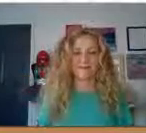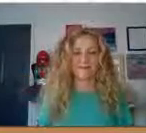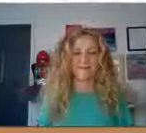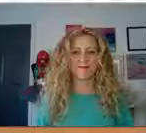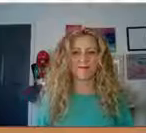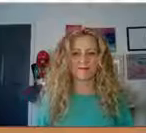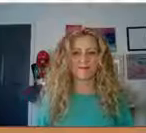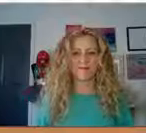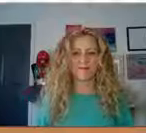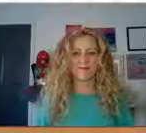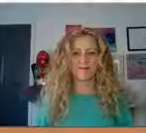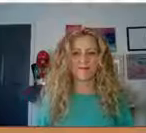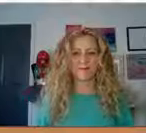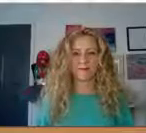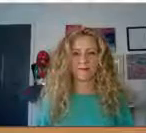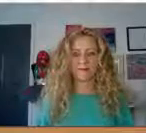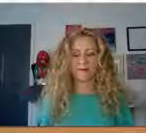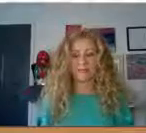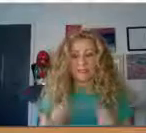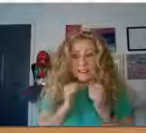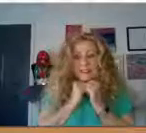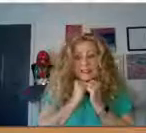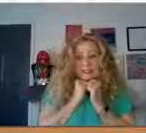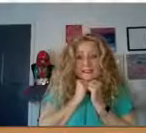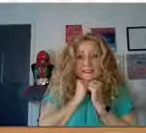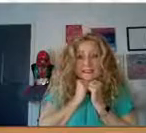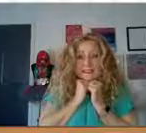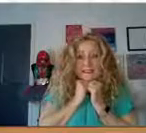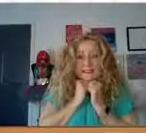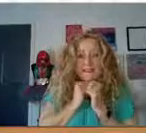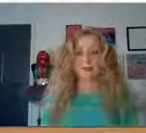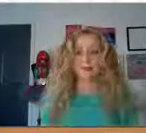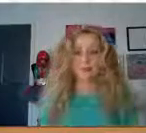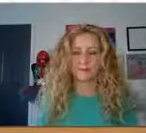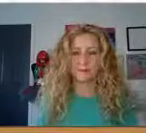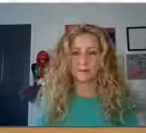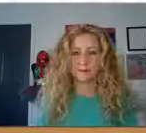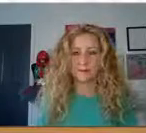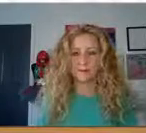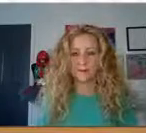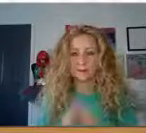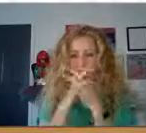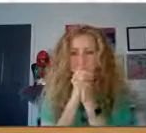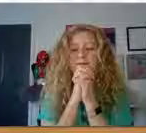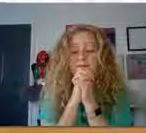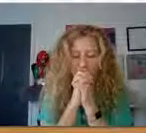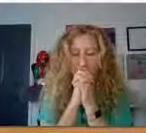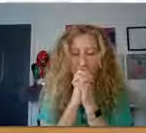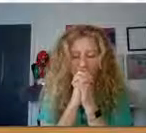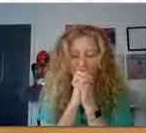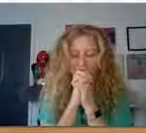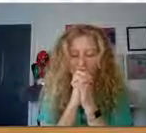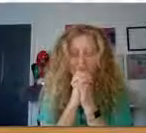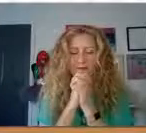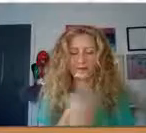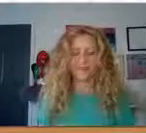up. And if someone gets scared. And if someone gets scared. I can pray for them. I can